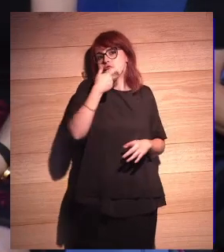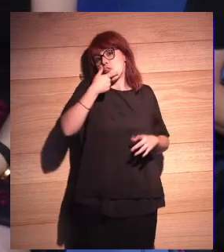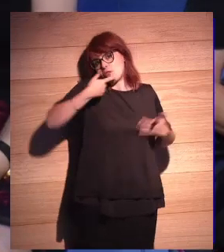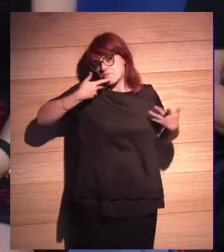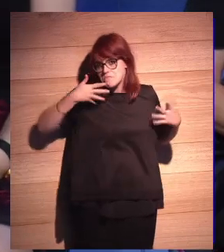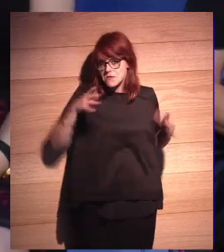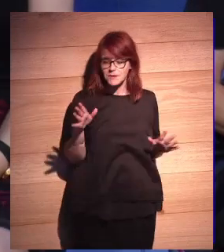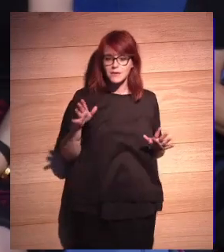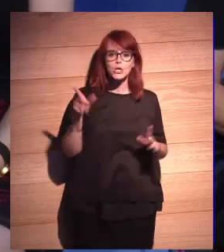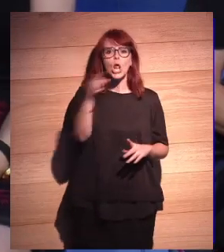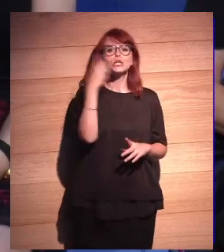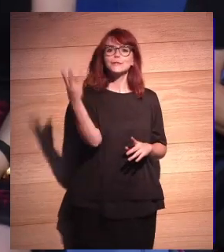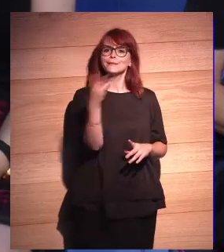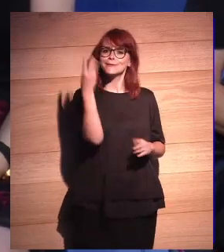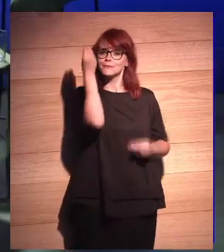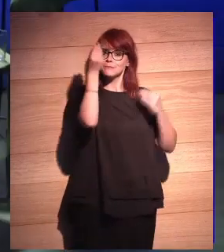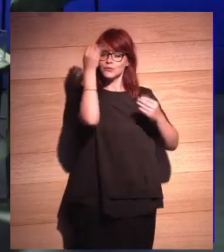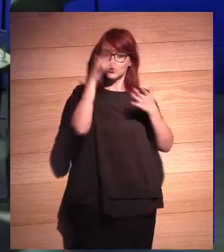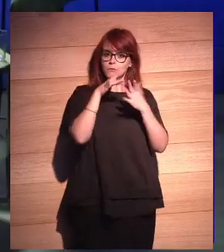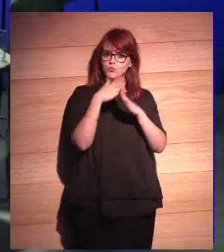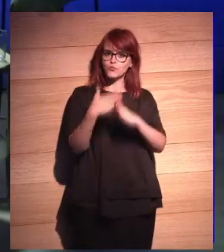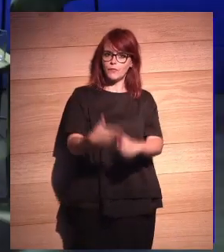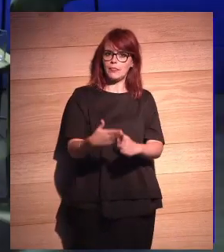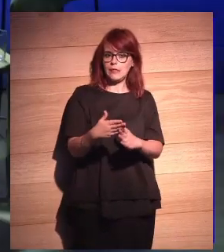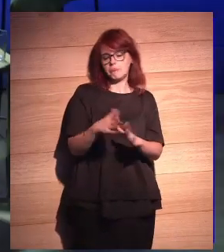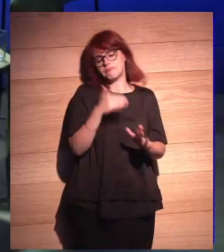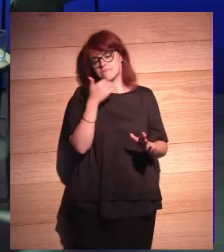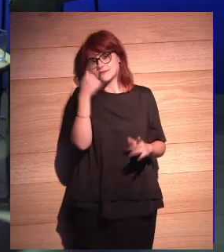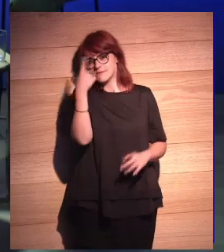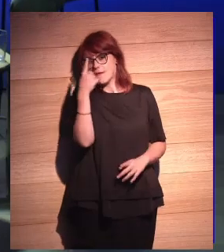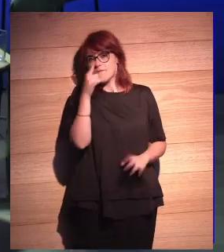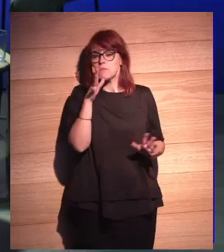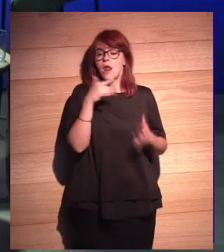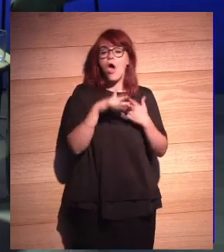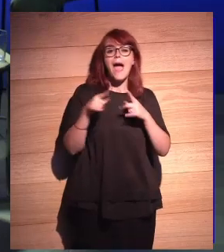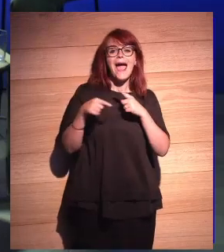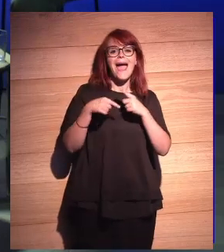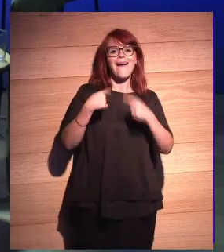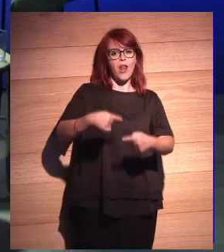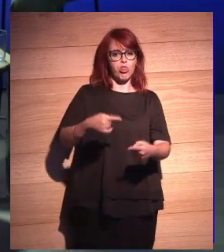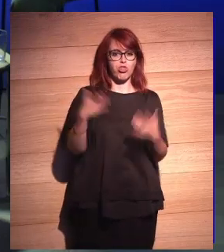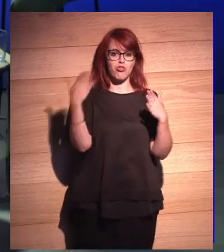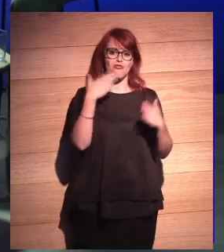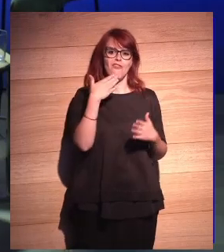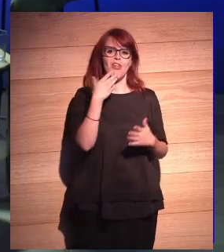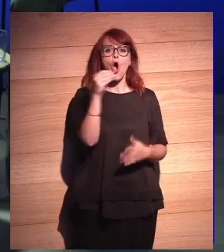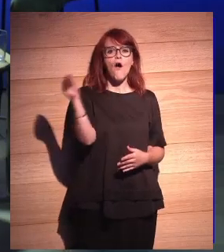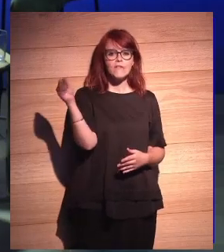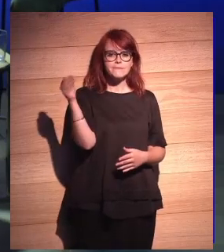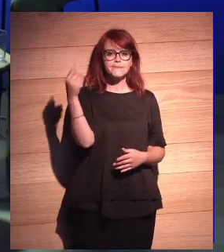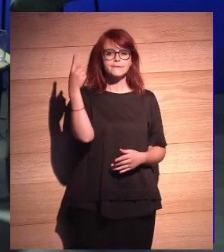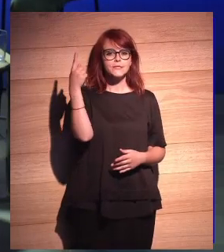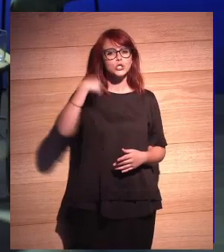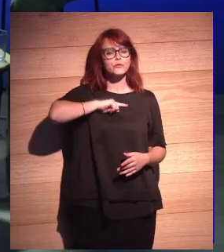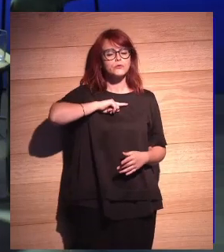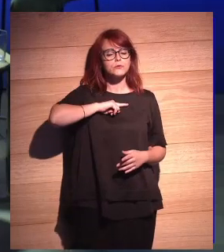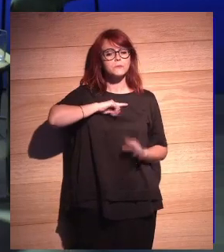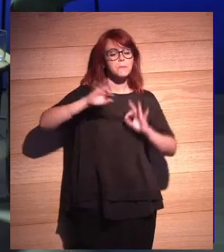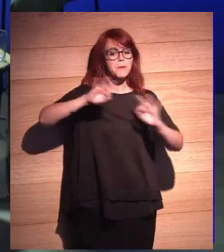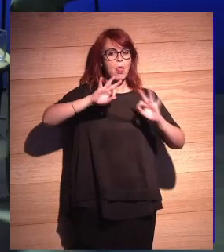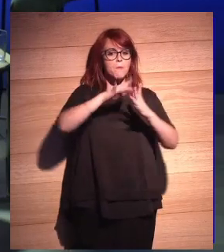of art is using videos because I think this is interesting to know about the audiences, what they're interested about.